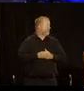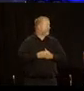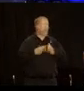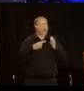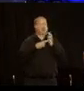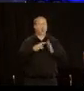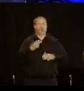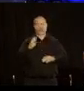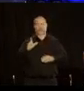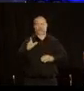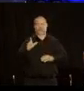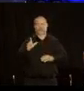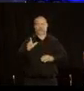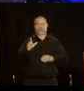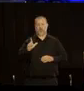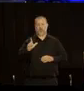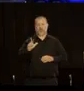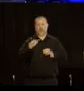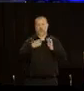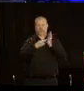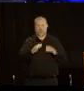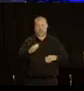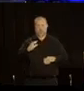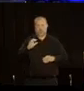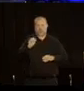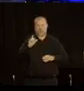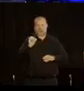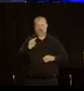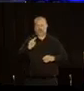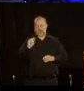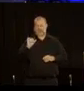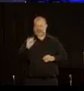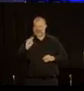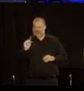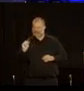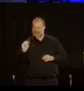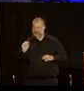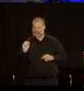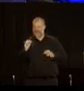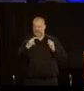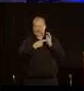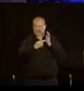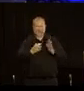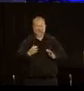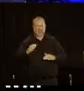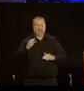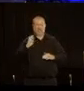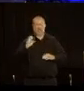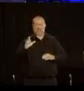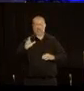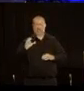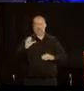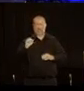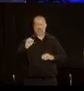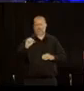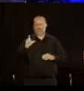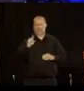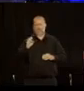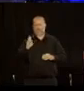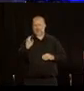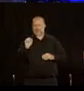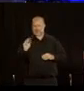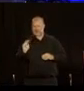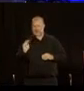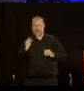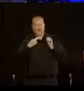Representative Rachel Plakin, Representative Allison Tant, Representative Michelle Salzman,